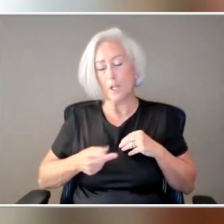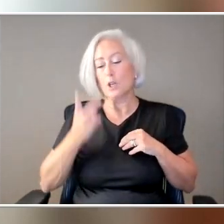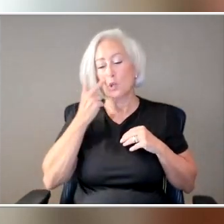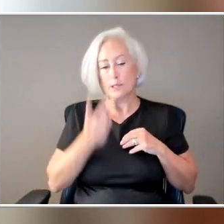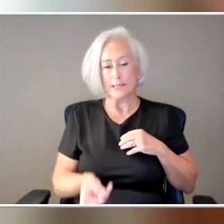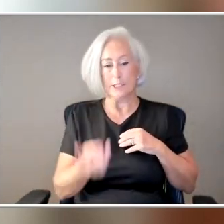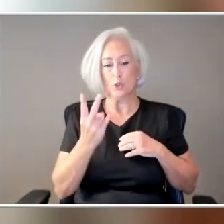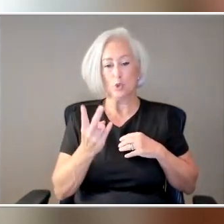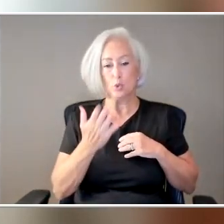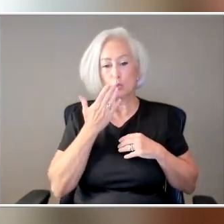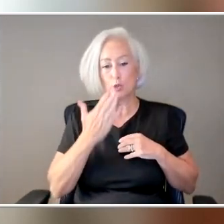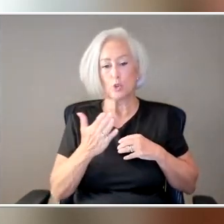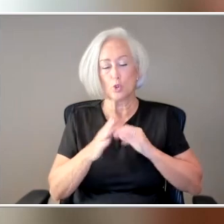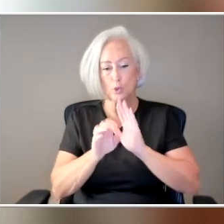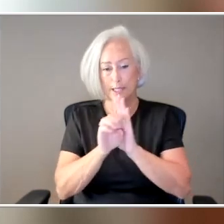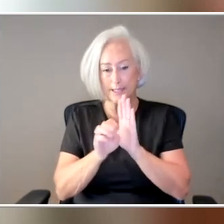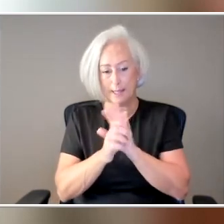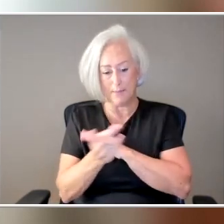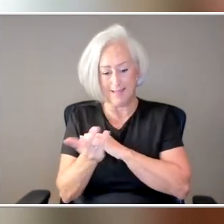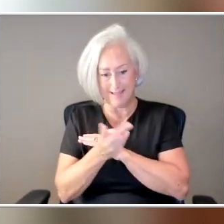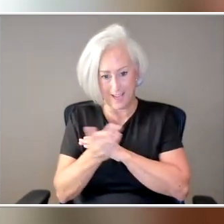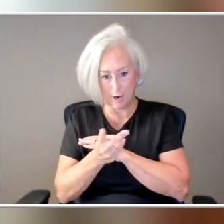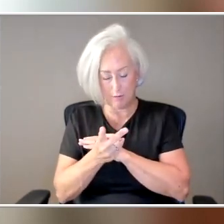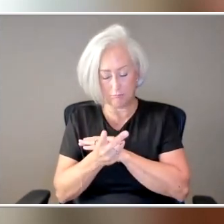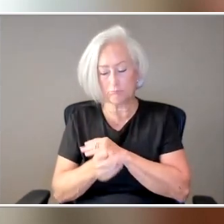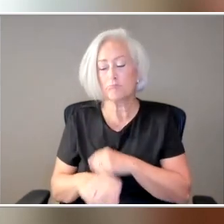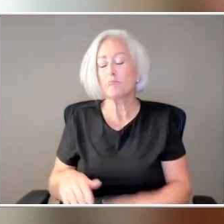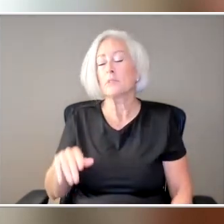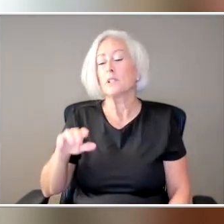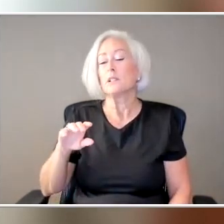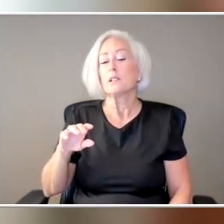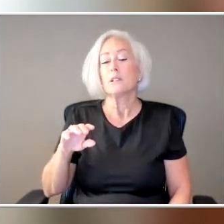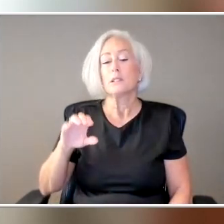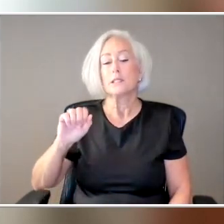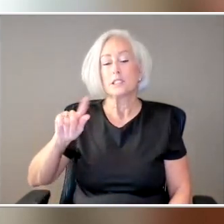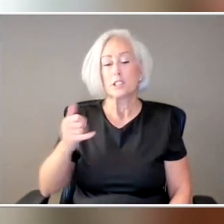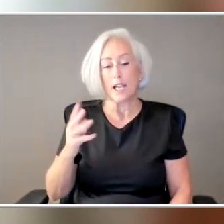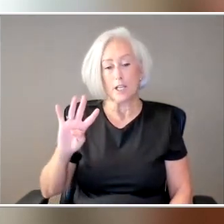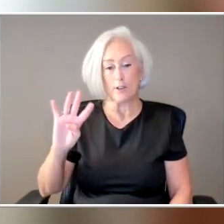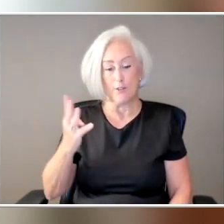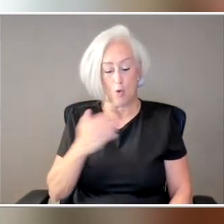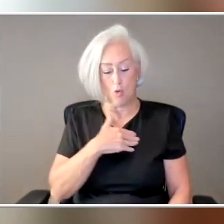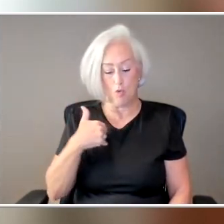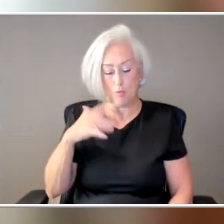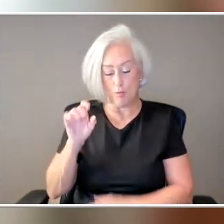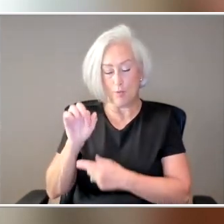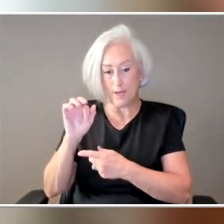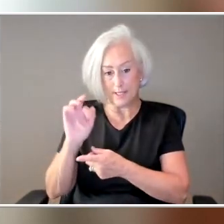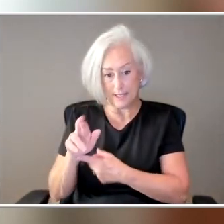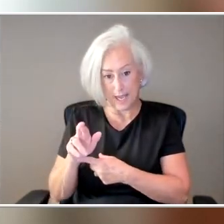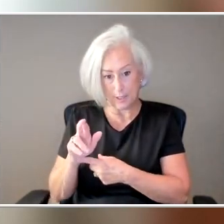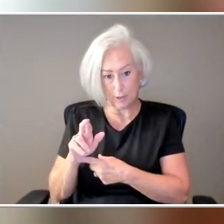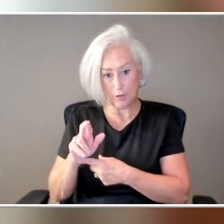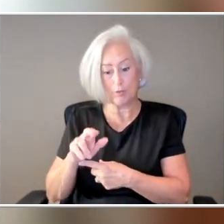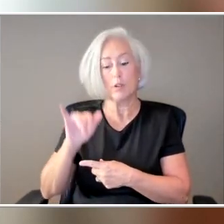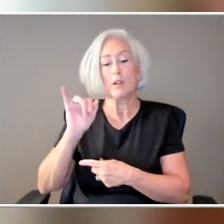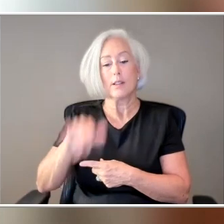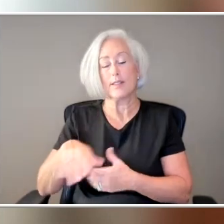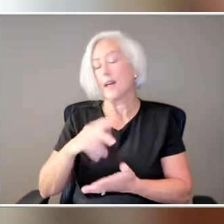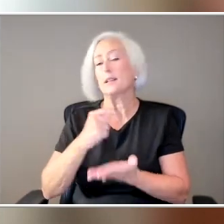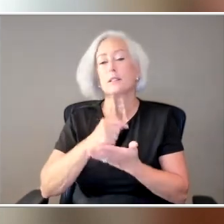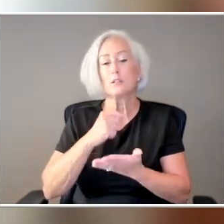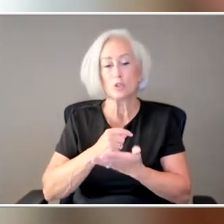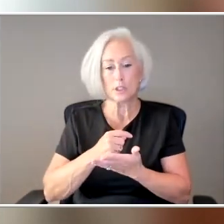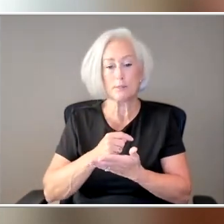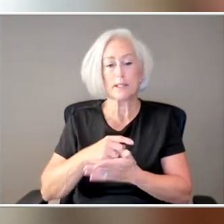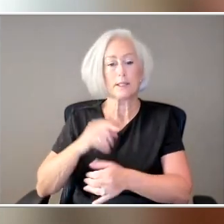where, in spite of stage 4 breast cancer, the available drugs or treatments have provided control of the disease, balancing